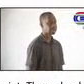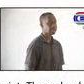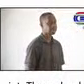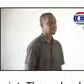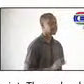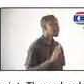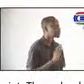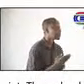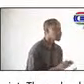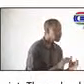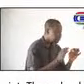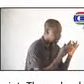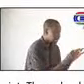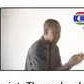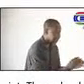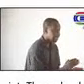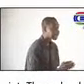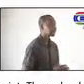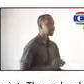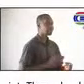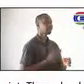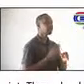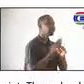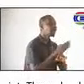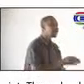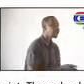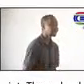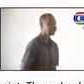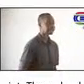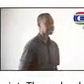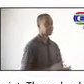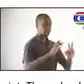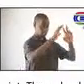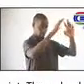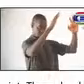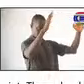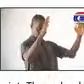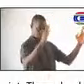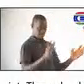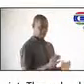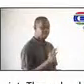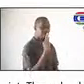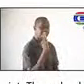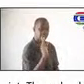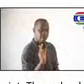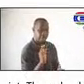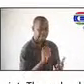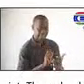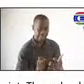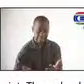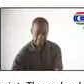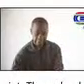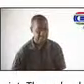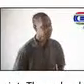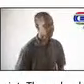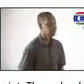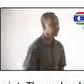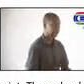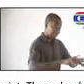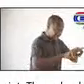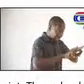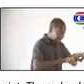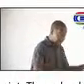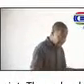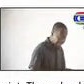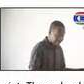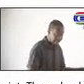Just to explain further, the body of a formal letter is different from